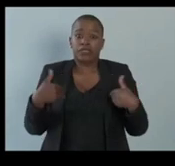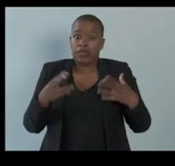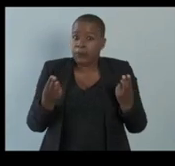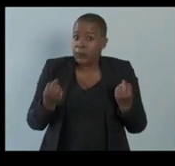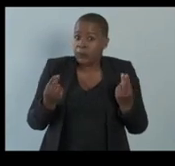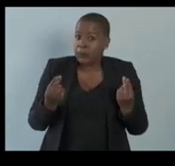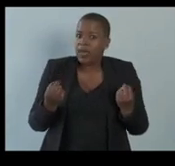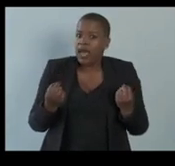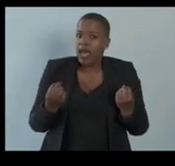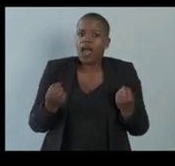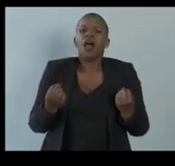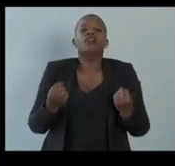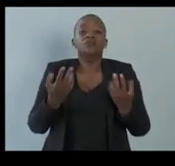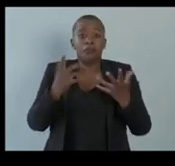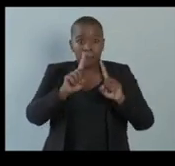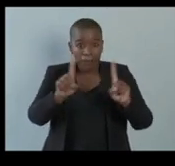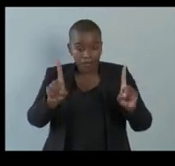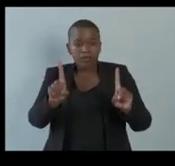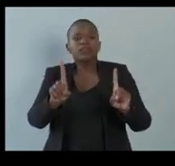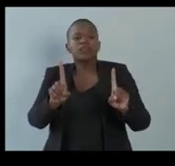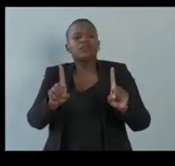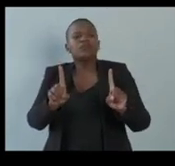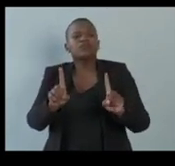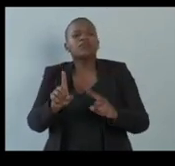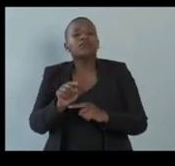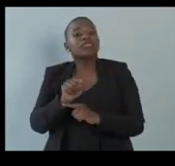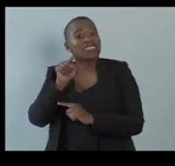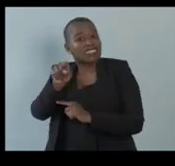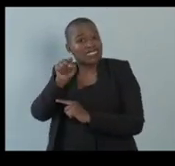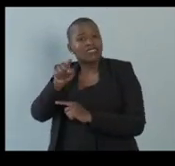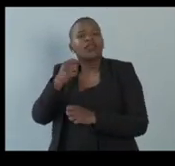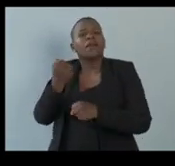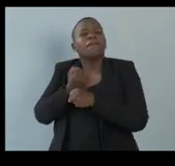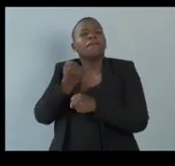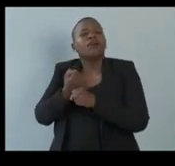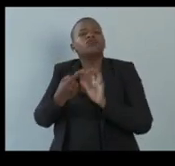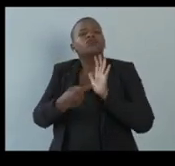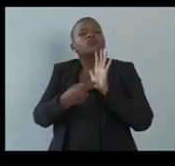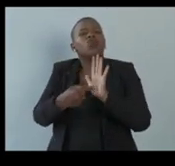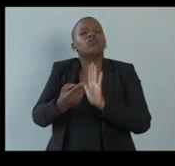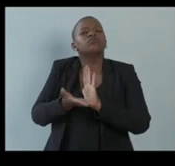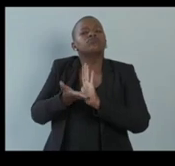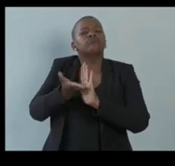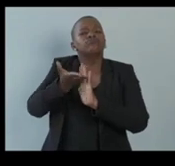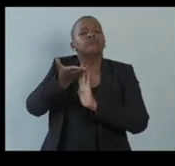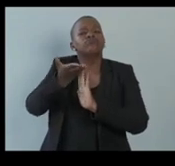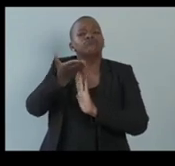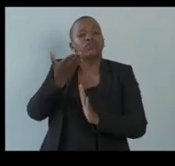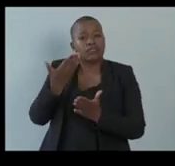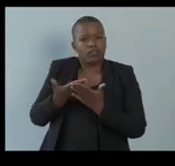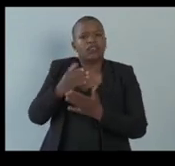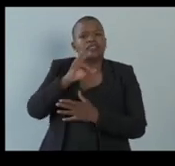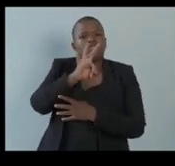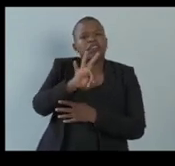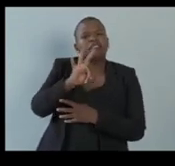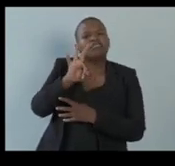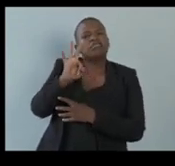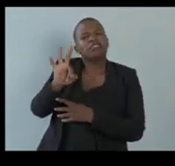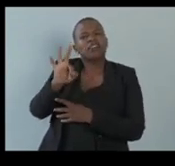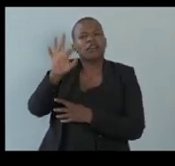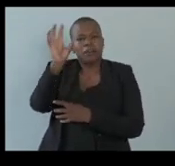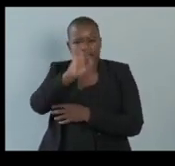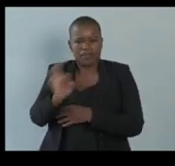However, these provisions had a material impact on our group performance. Despite a 3% growth in revenue, EBITDA fell